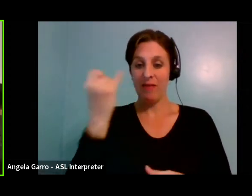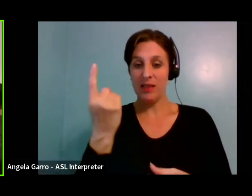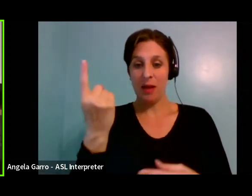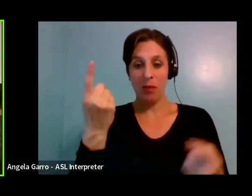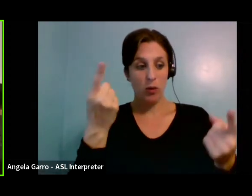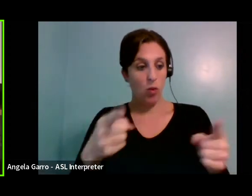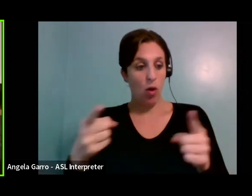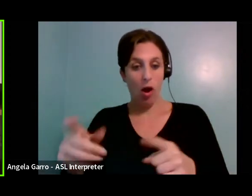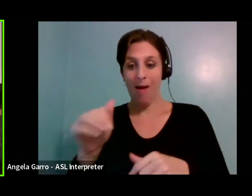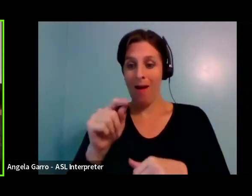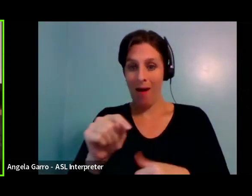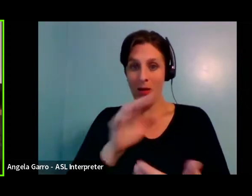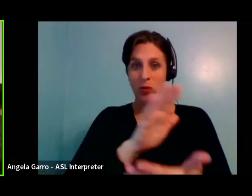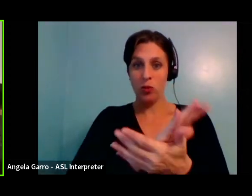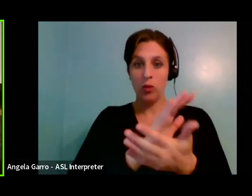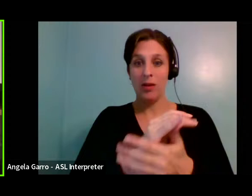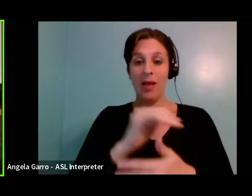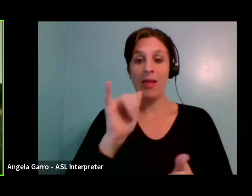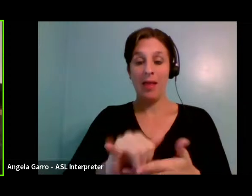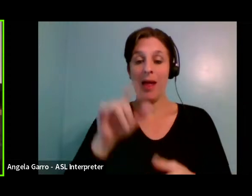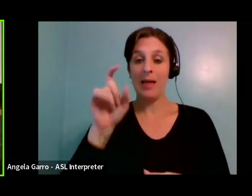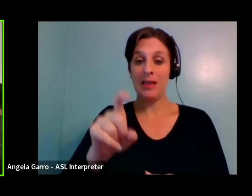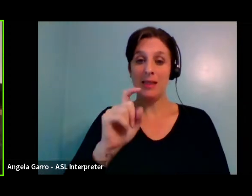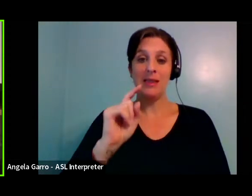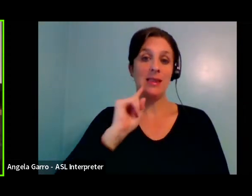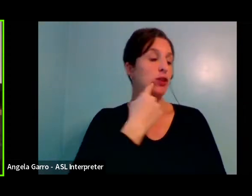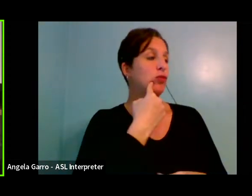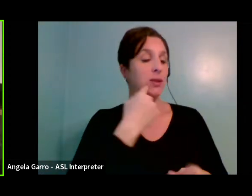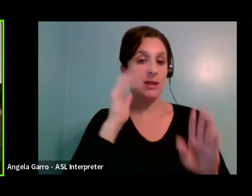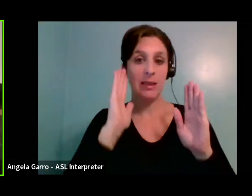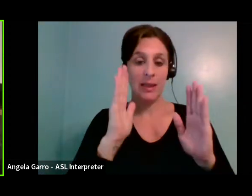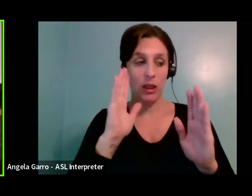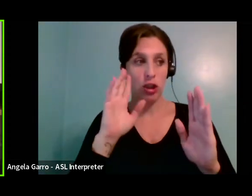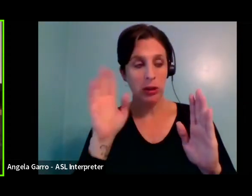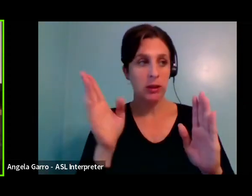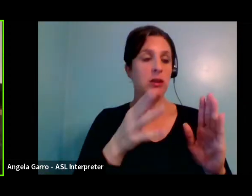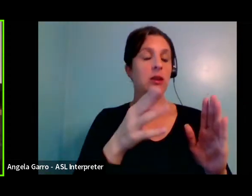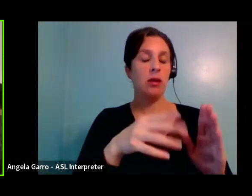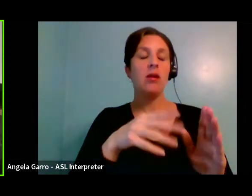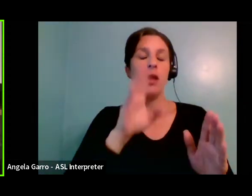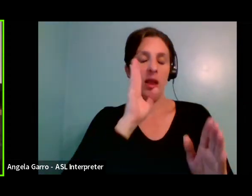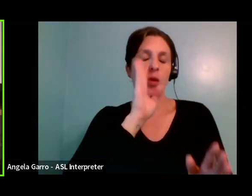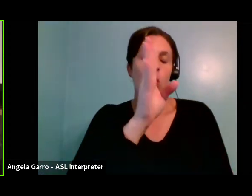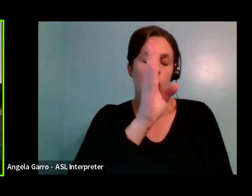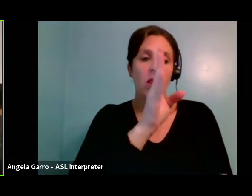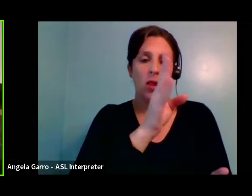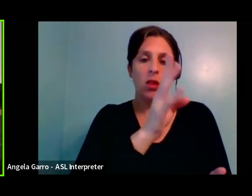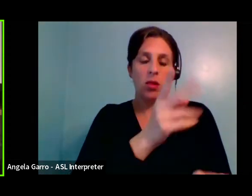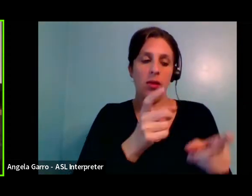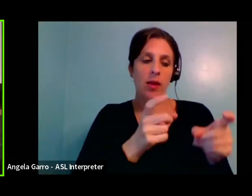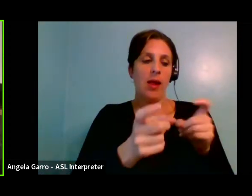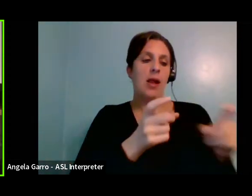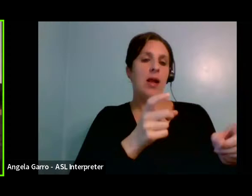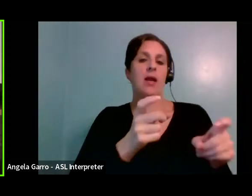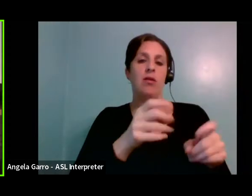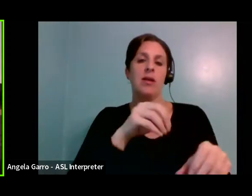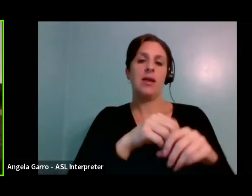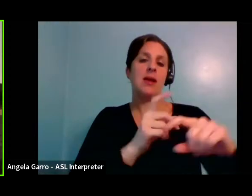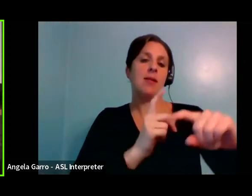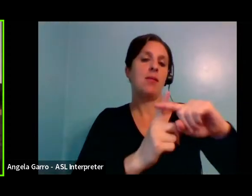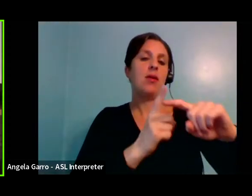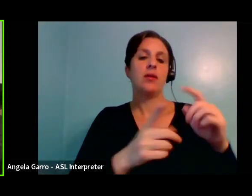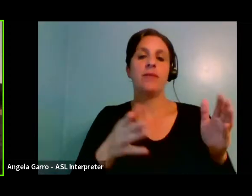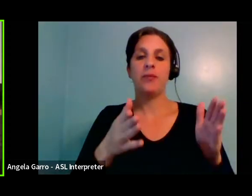school that needed serious attention, that would get handled in a positive way.